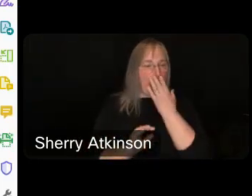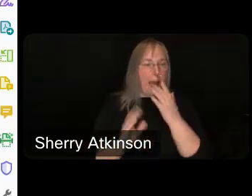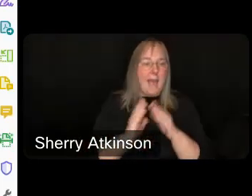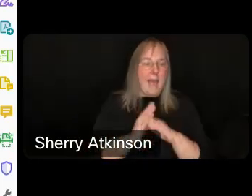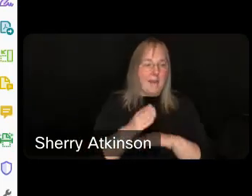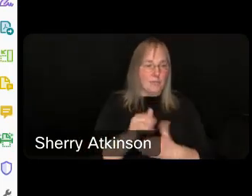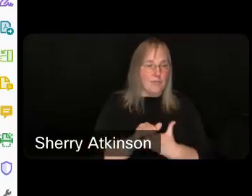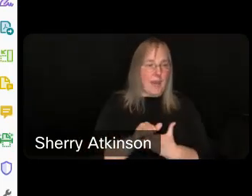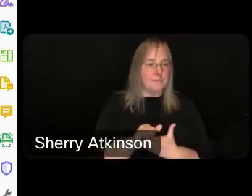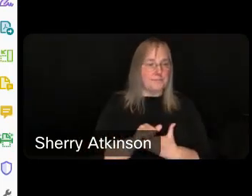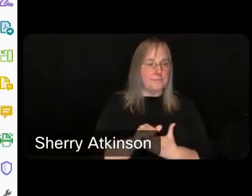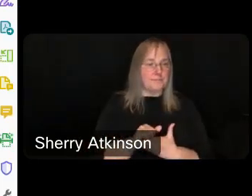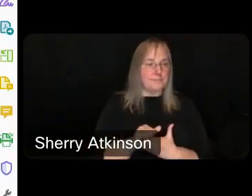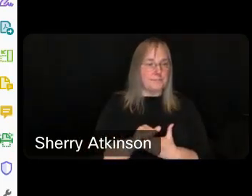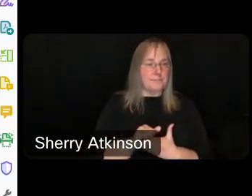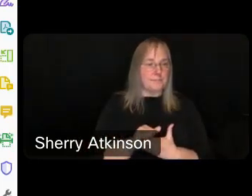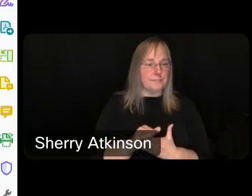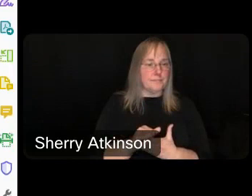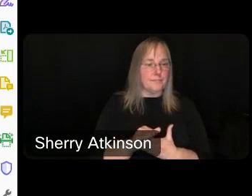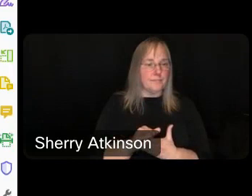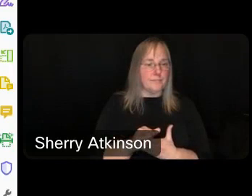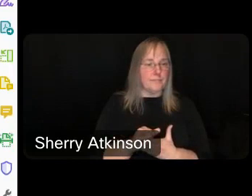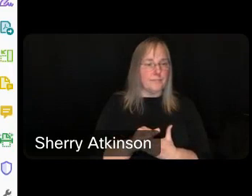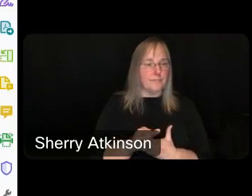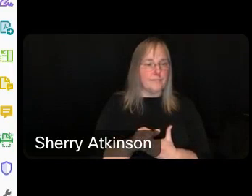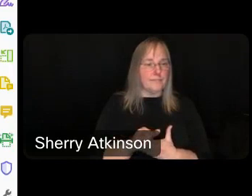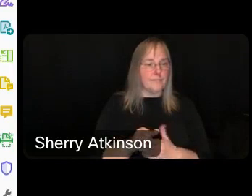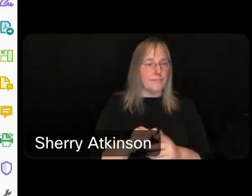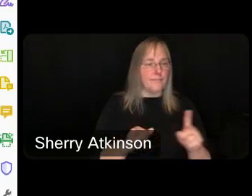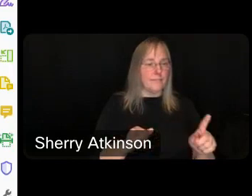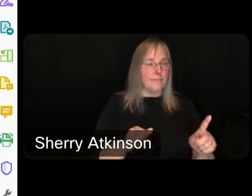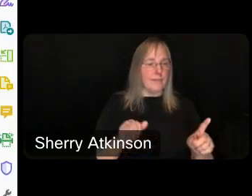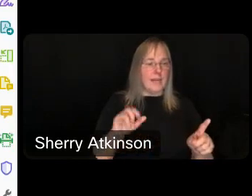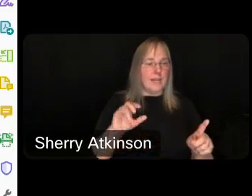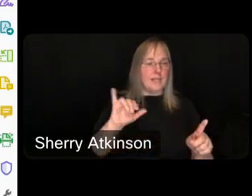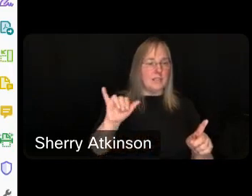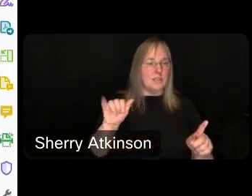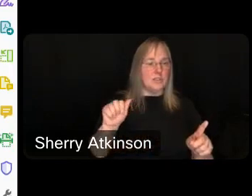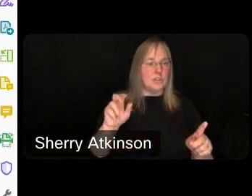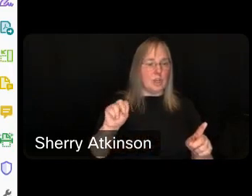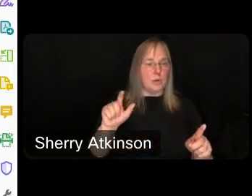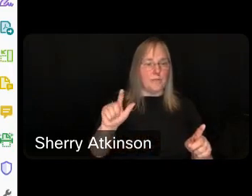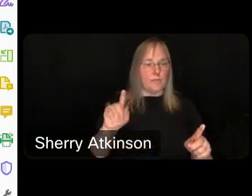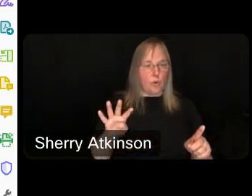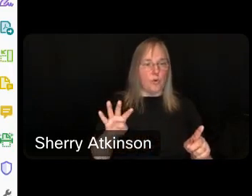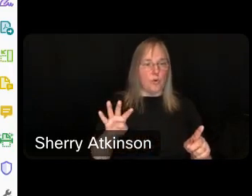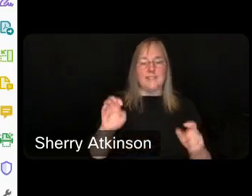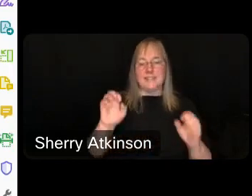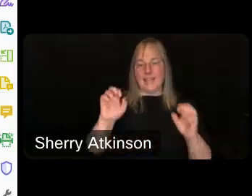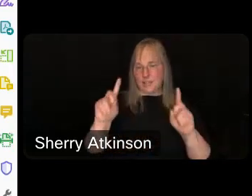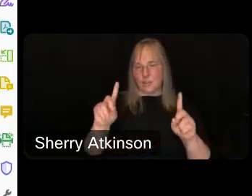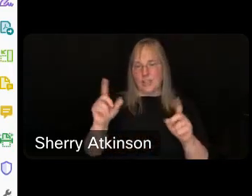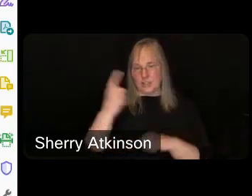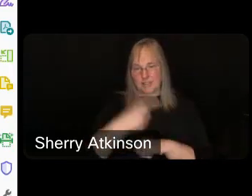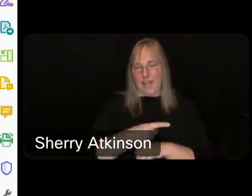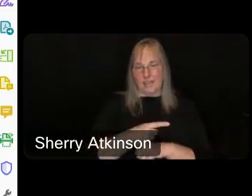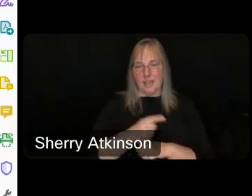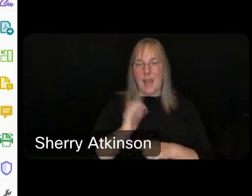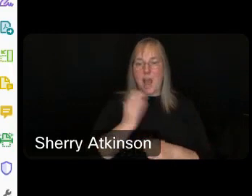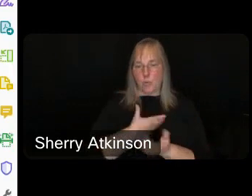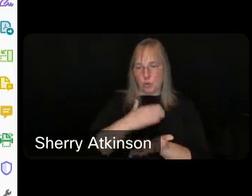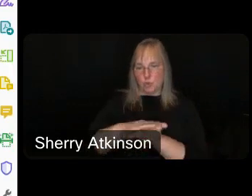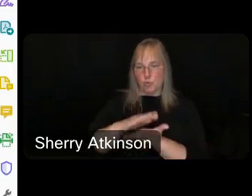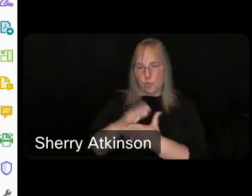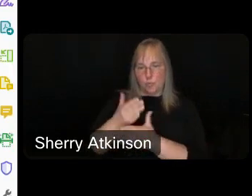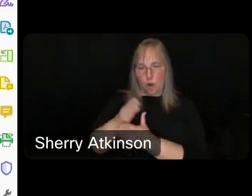have the education day. That meeting is on January 24th. So our school partners will talk